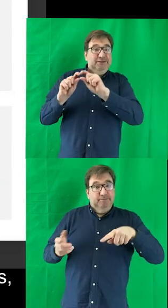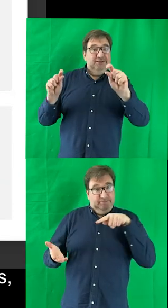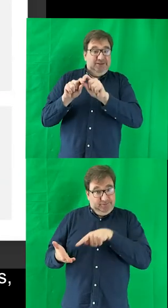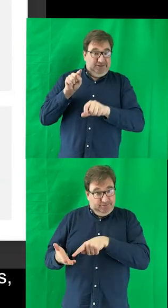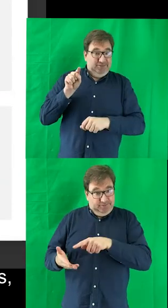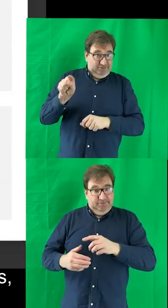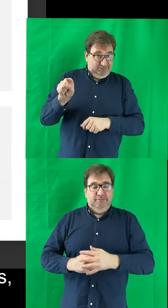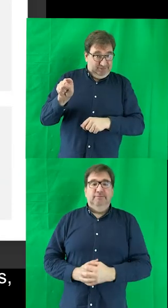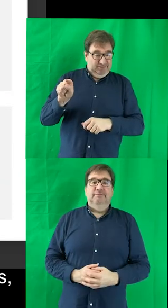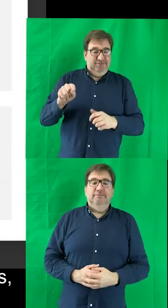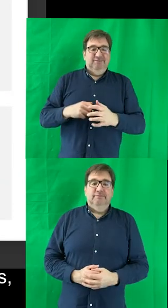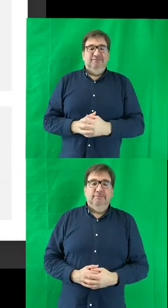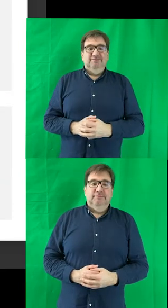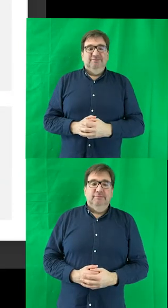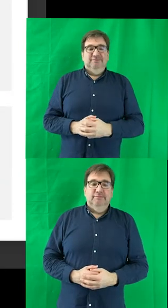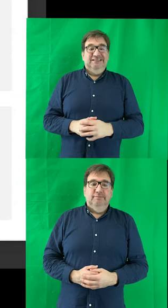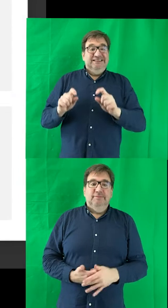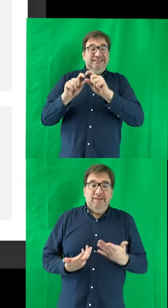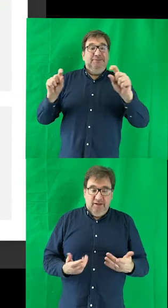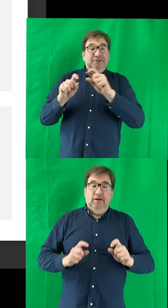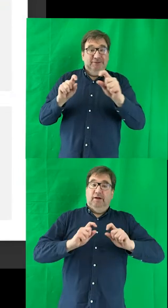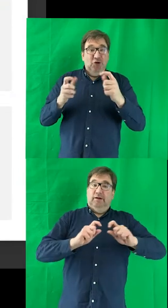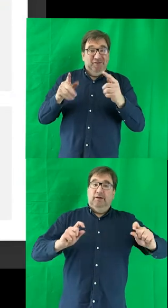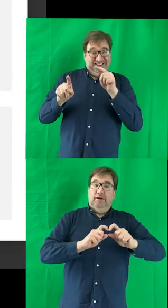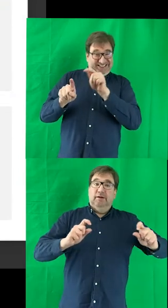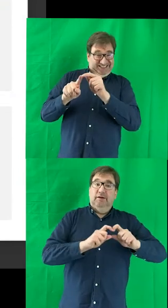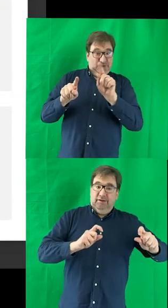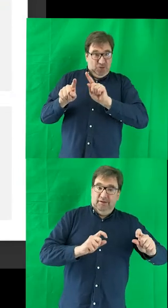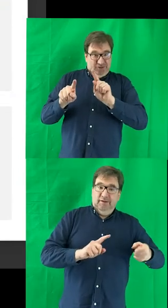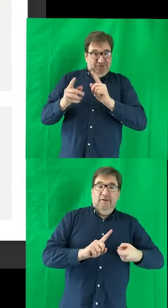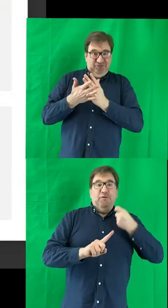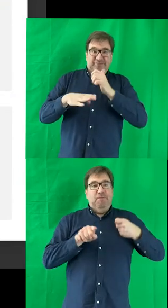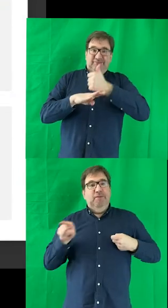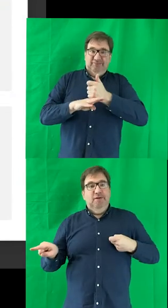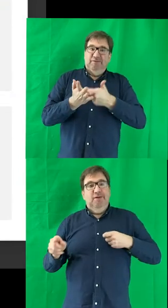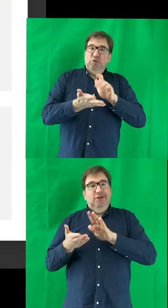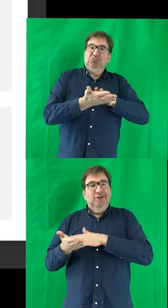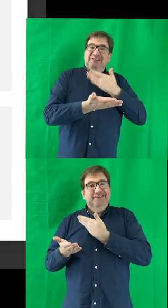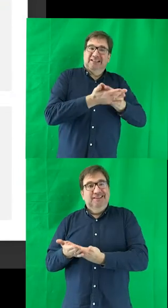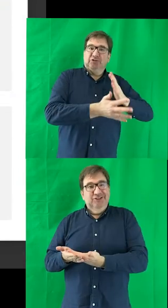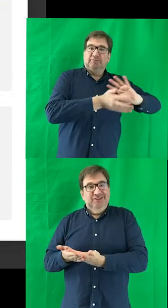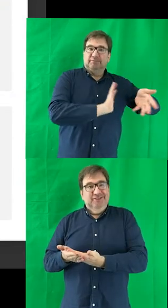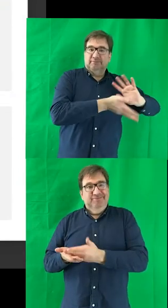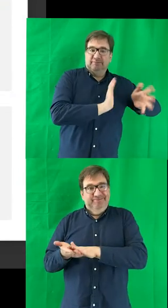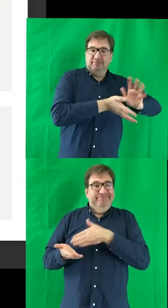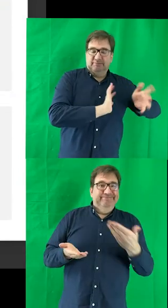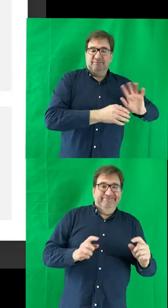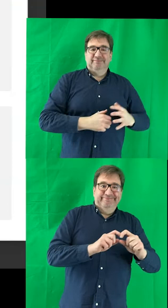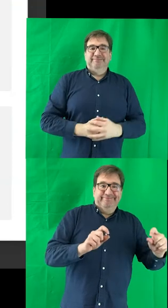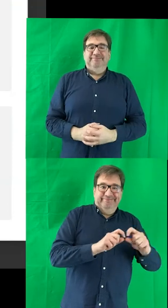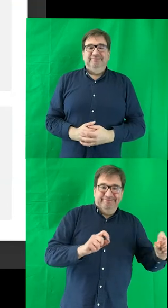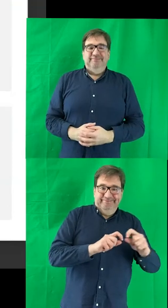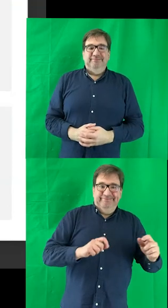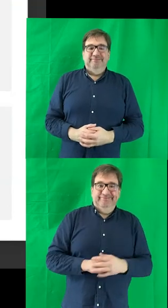associated spoken language subtitles, and the subtitles are then what they would take as a basis for their translation